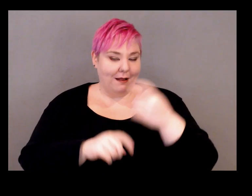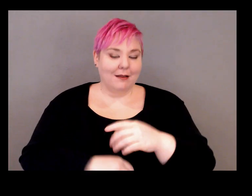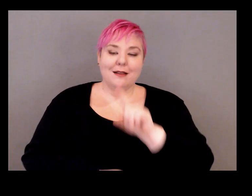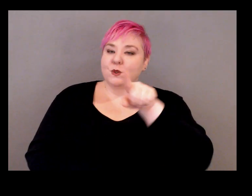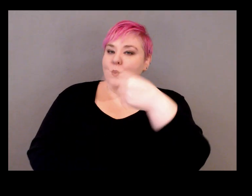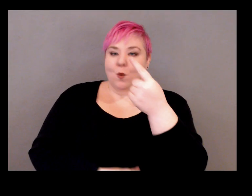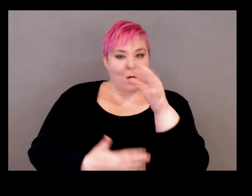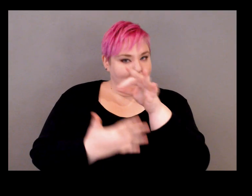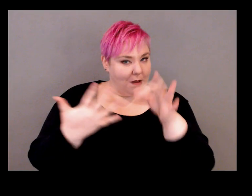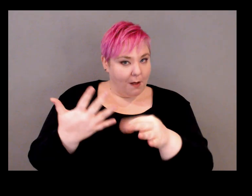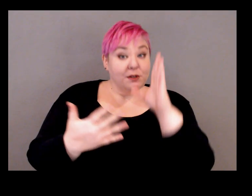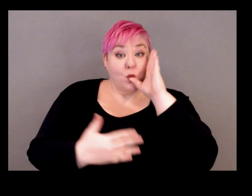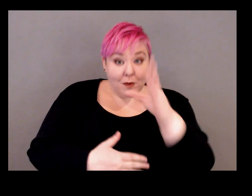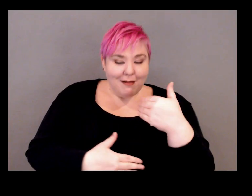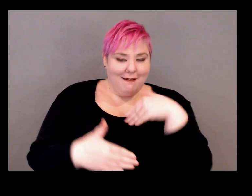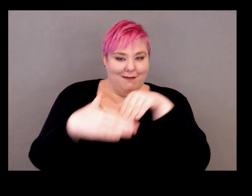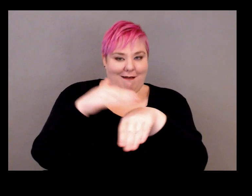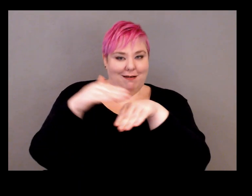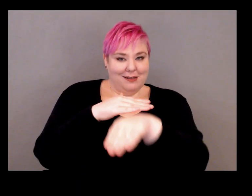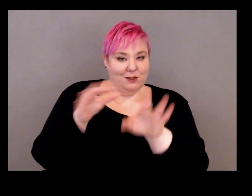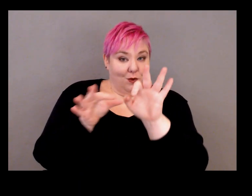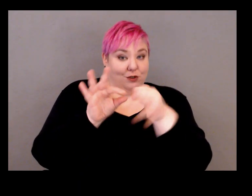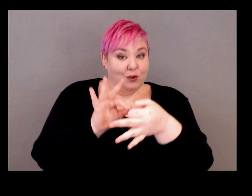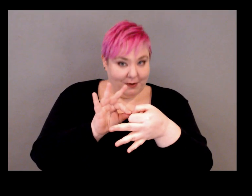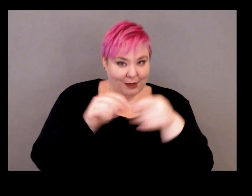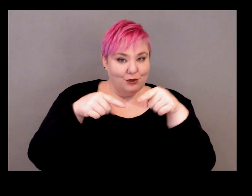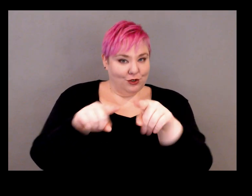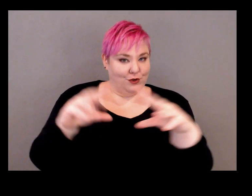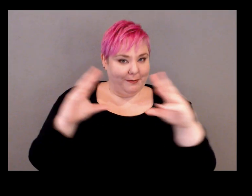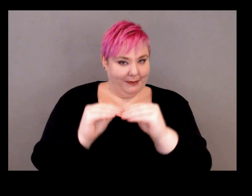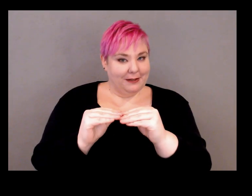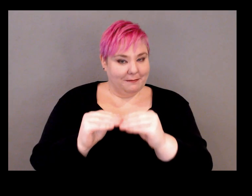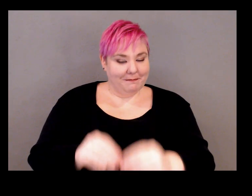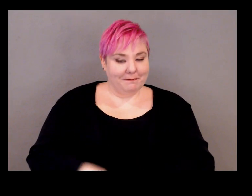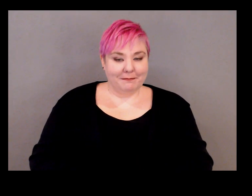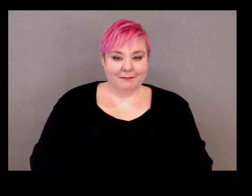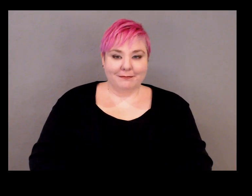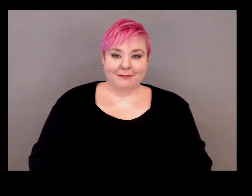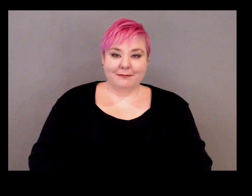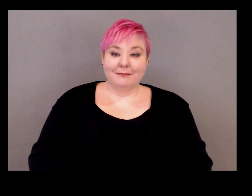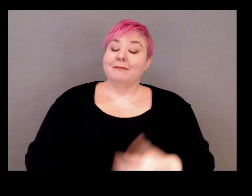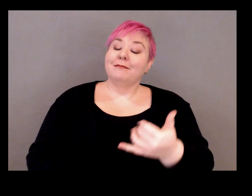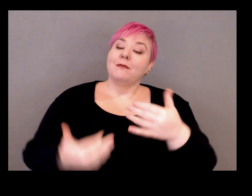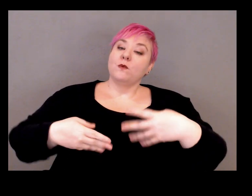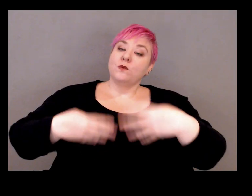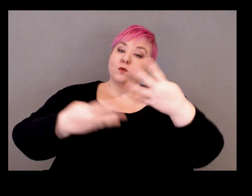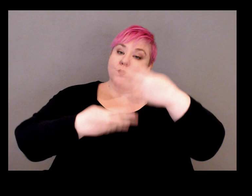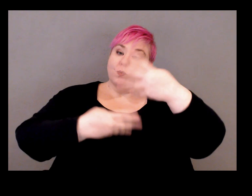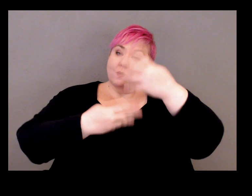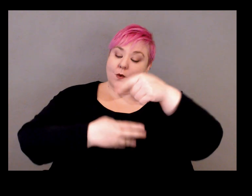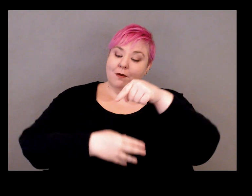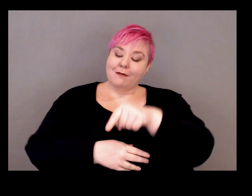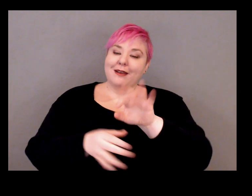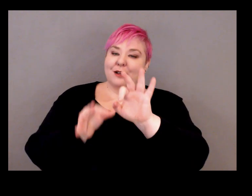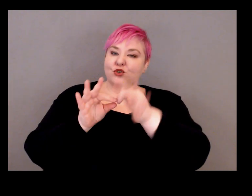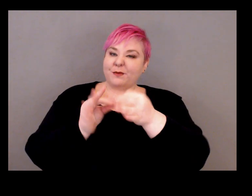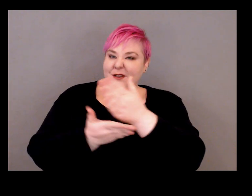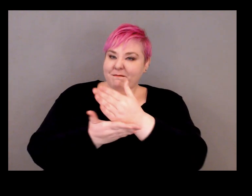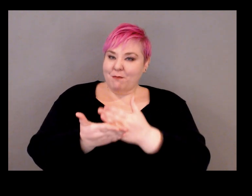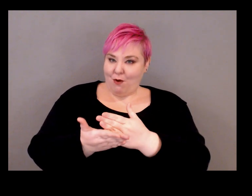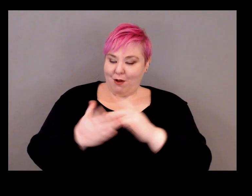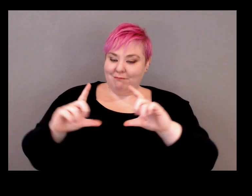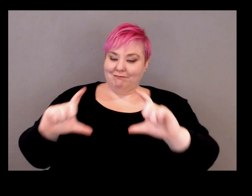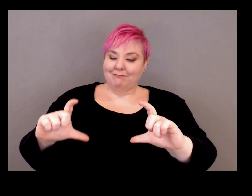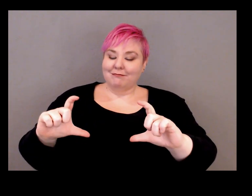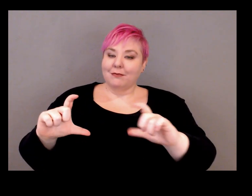only option that will allow you to have access to the interpretation features during your meeting. Now scroll on to the Interpretation section. You